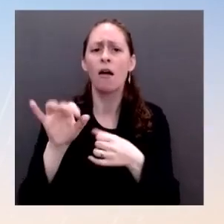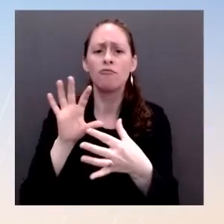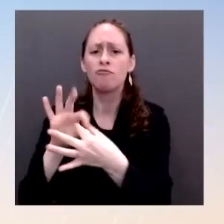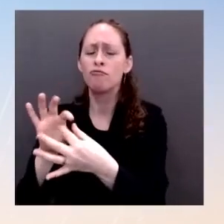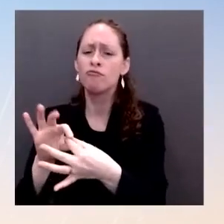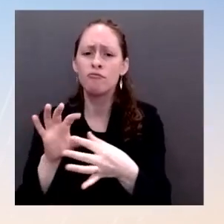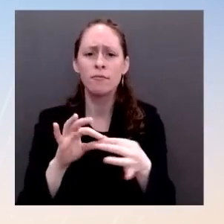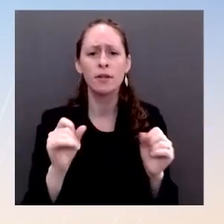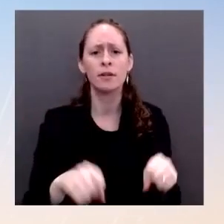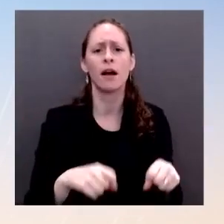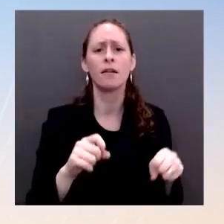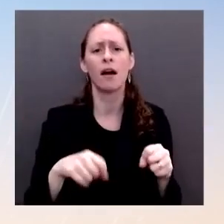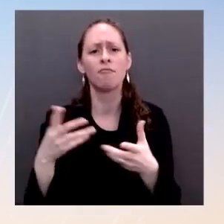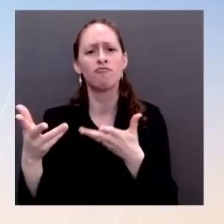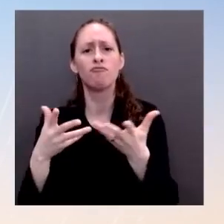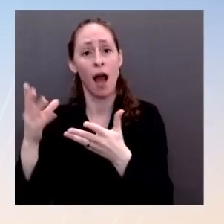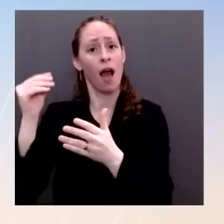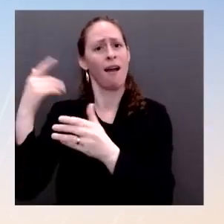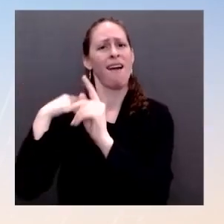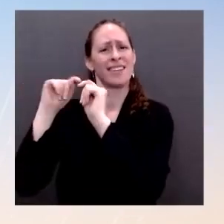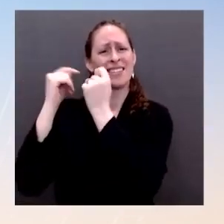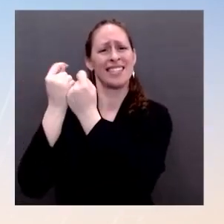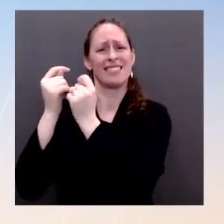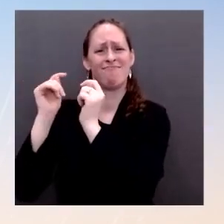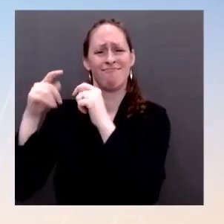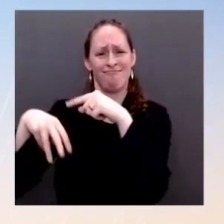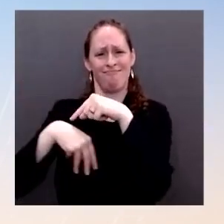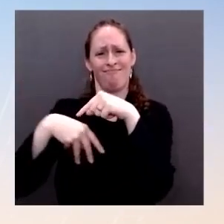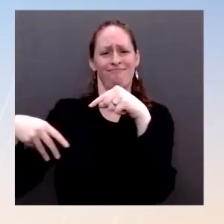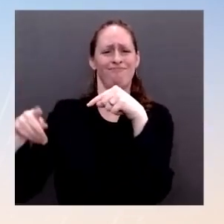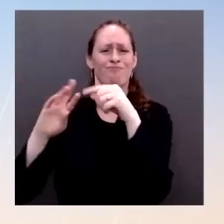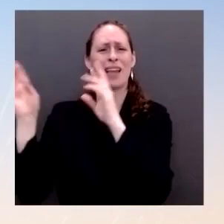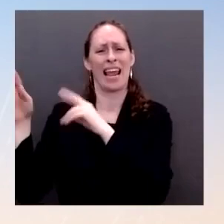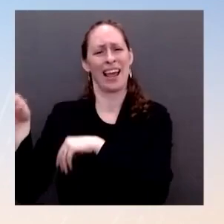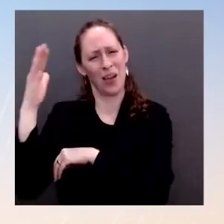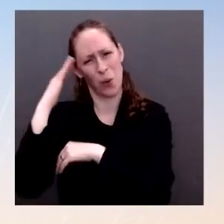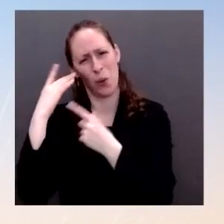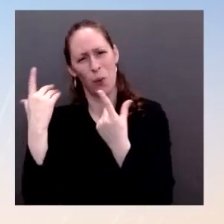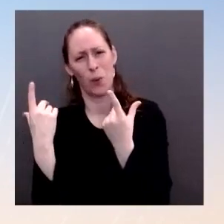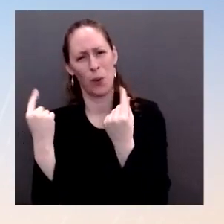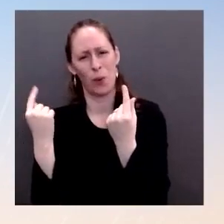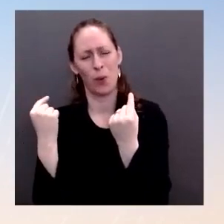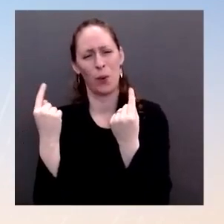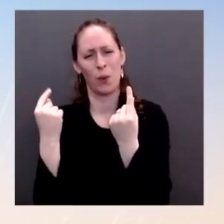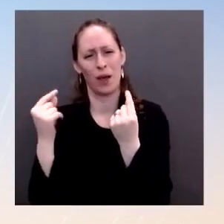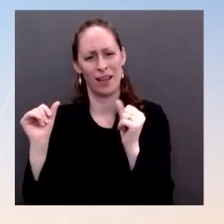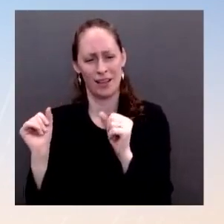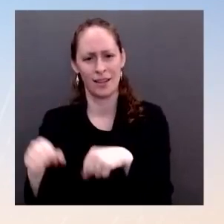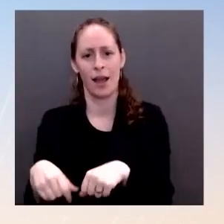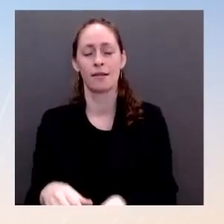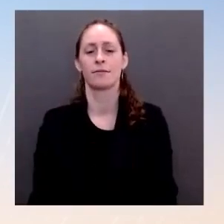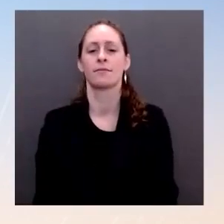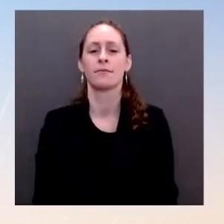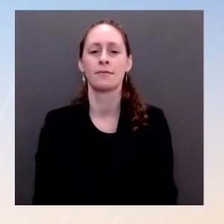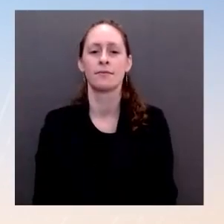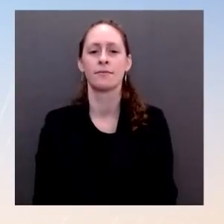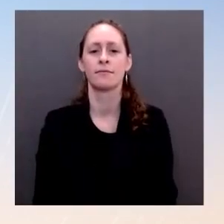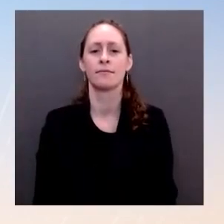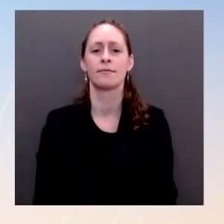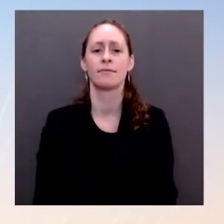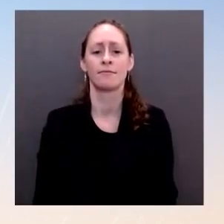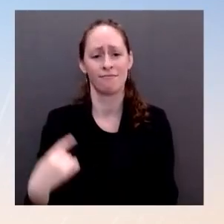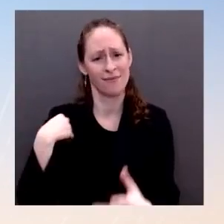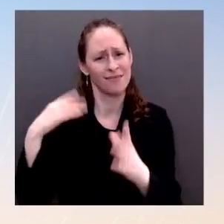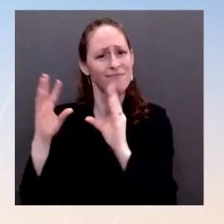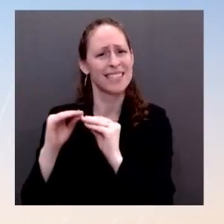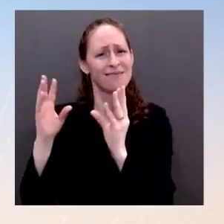lot of time with the president and in the Oval Office with him that sometimes he just picks up the phone and calls a member of Congress or a senator when you're sitting there. So